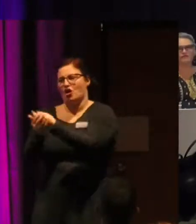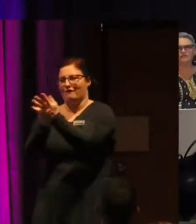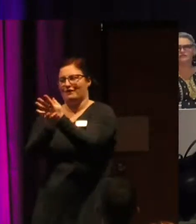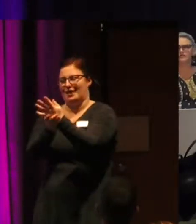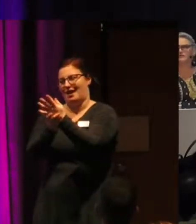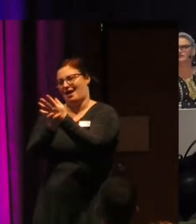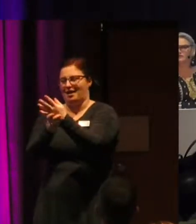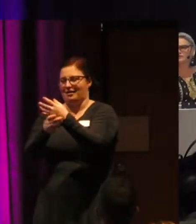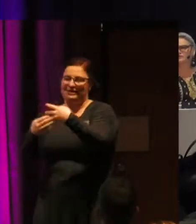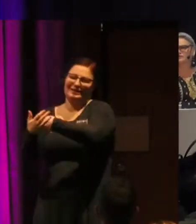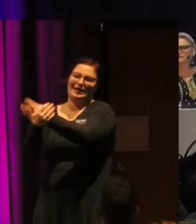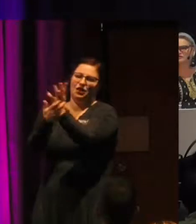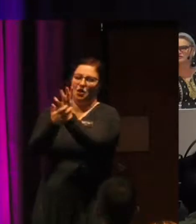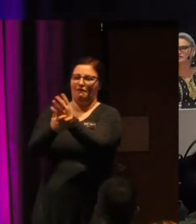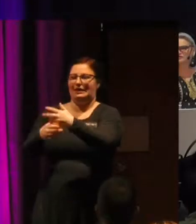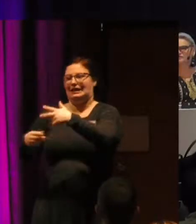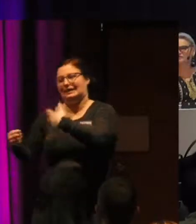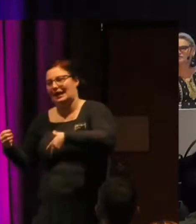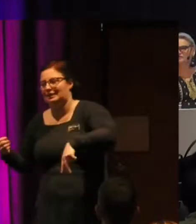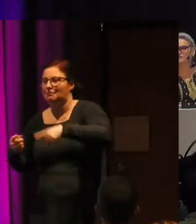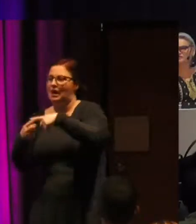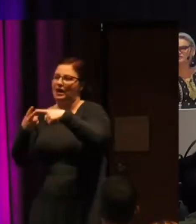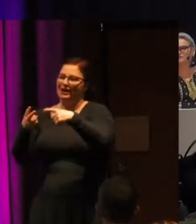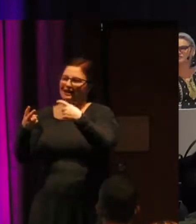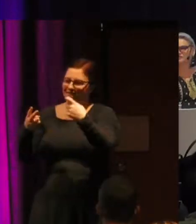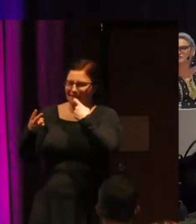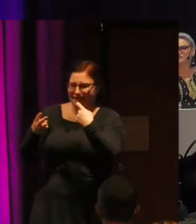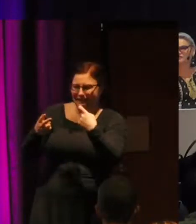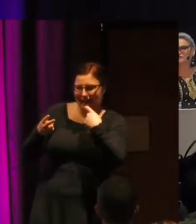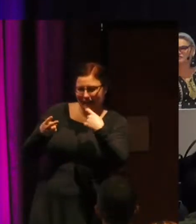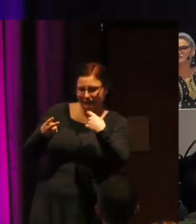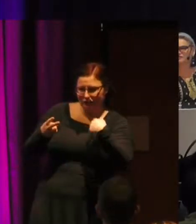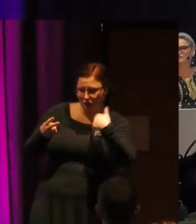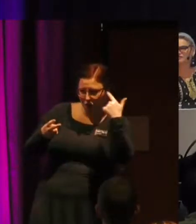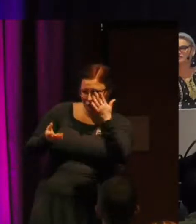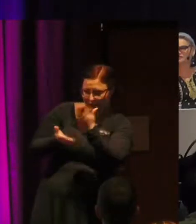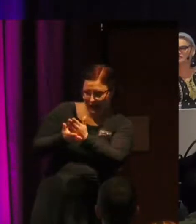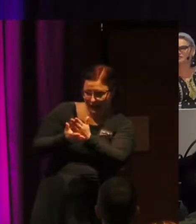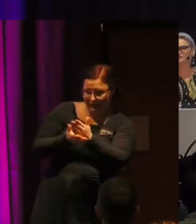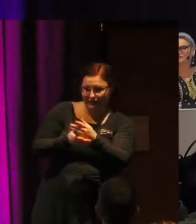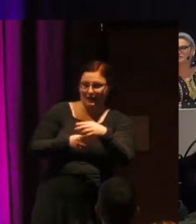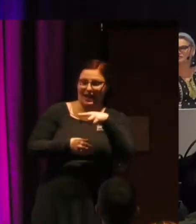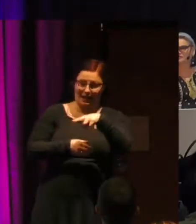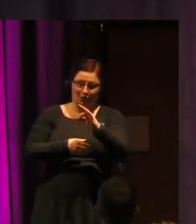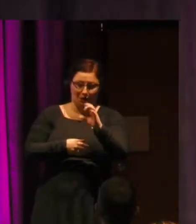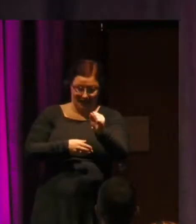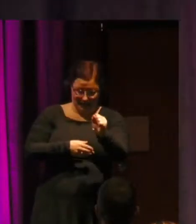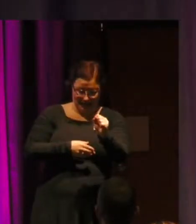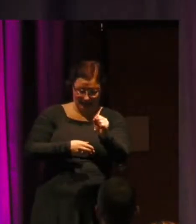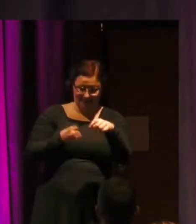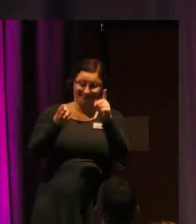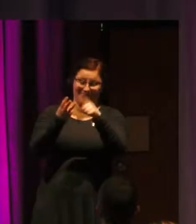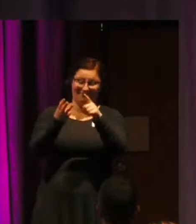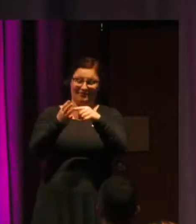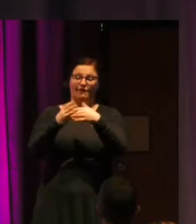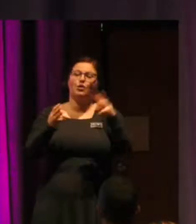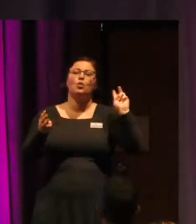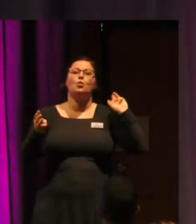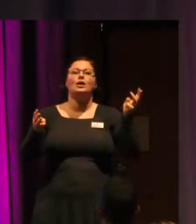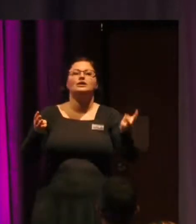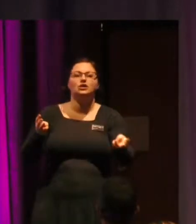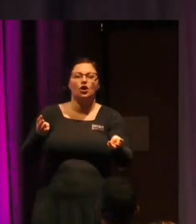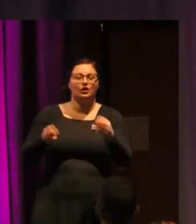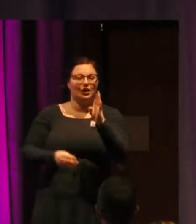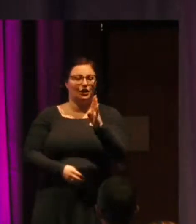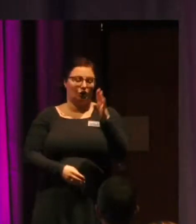countries, Denmark and Finland, if I'm correct, yes. And our final panelist, who's come all the way from Washington, is Dr.